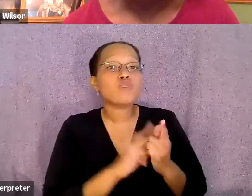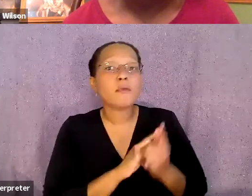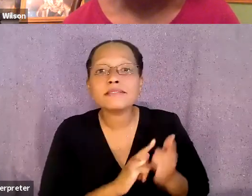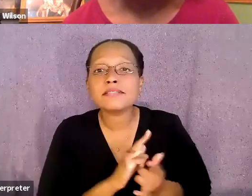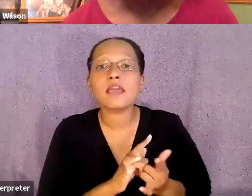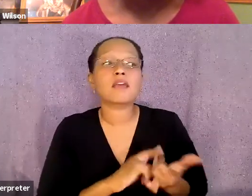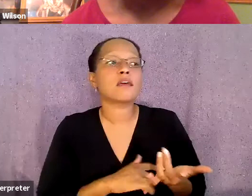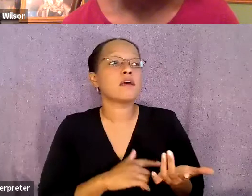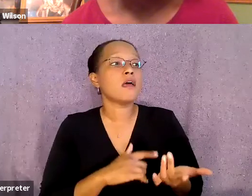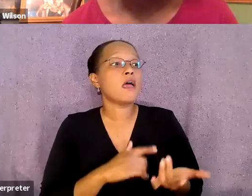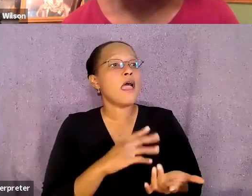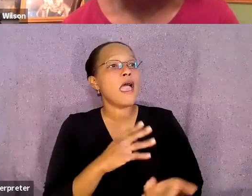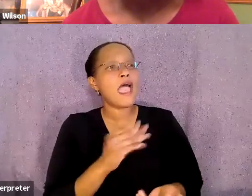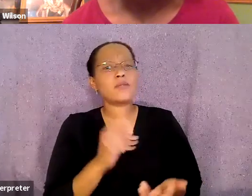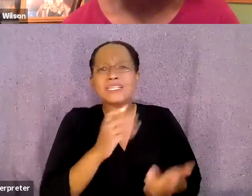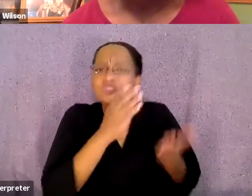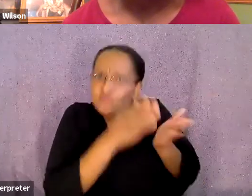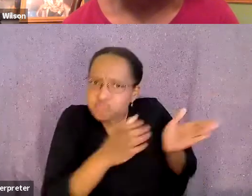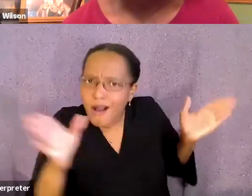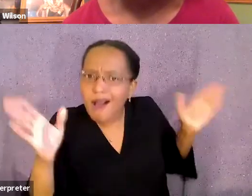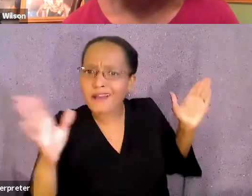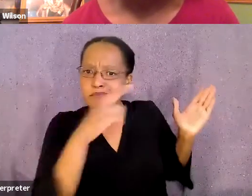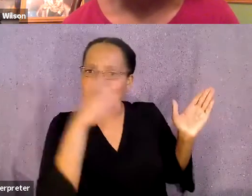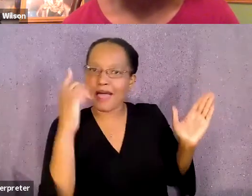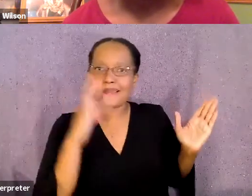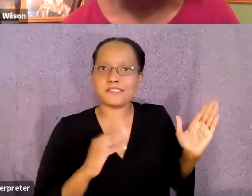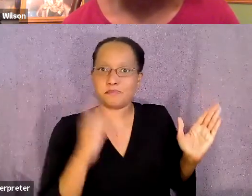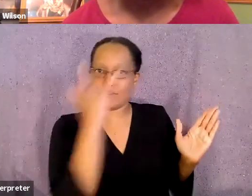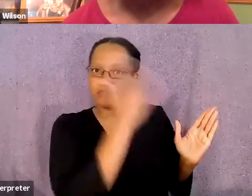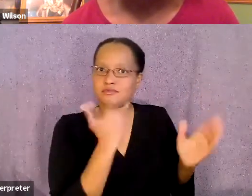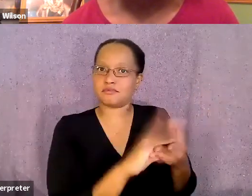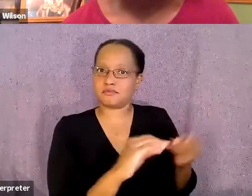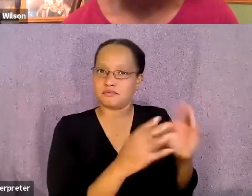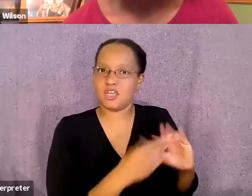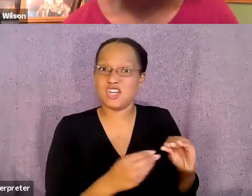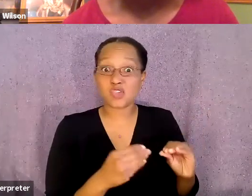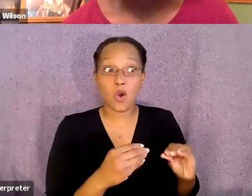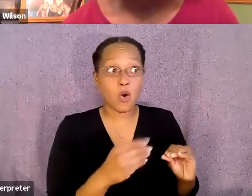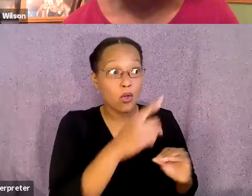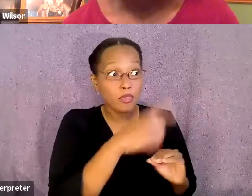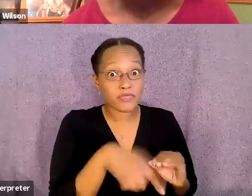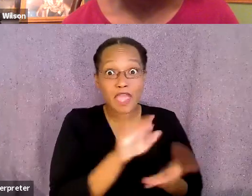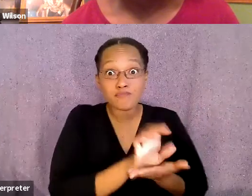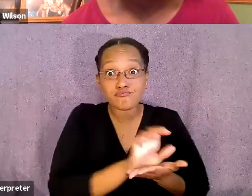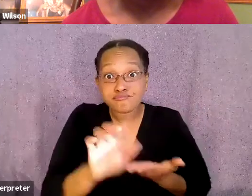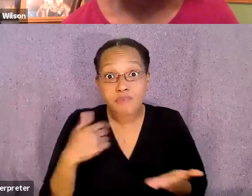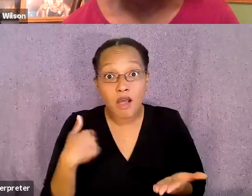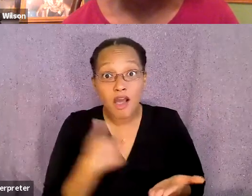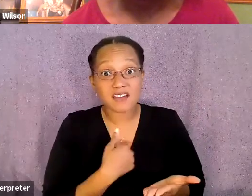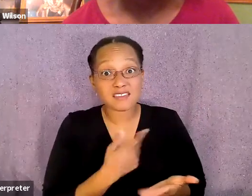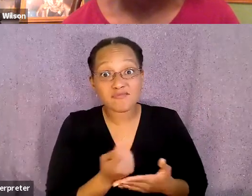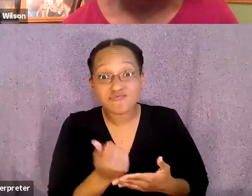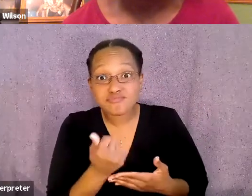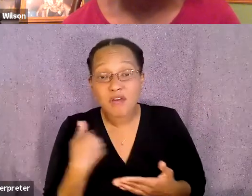storyline of the Black experience, you know, and that erasure or omission is just as problematic as the erasure